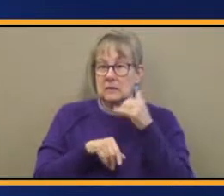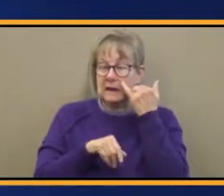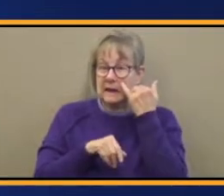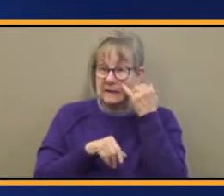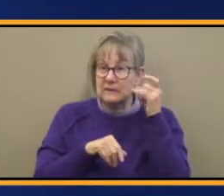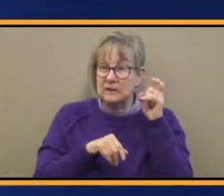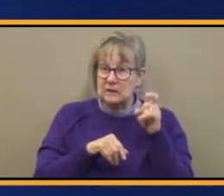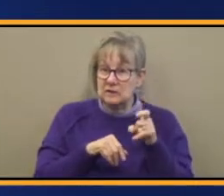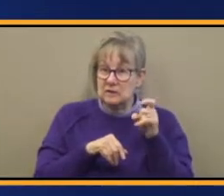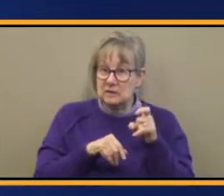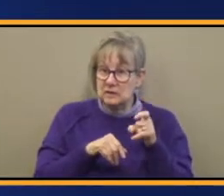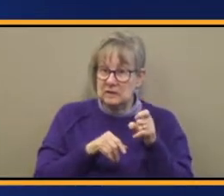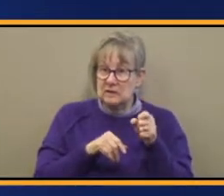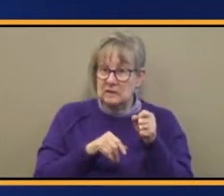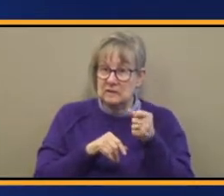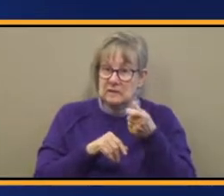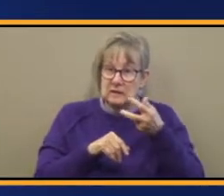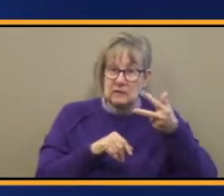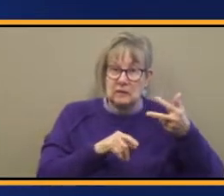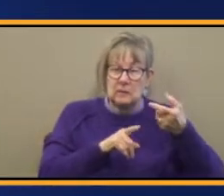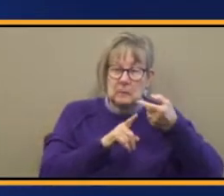to several months